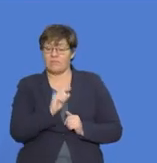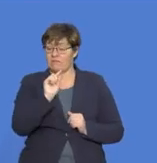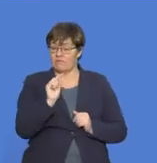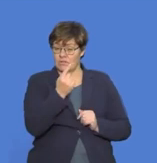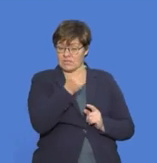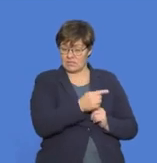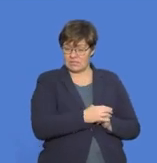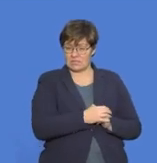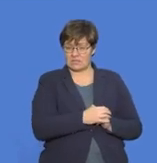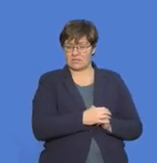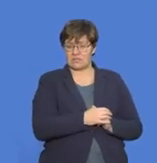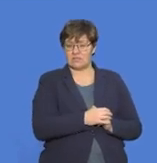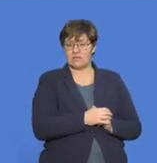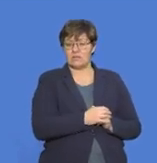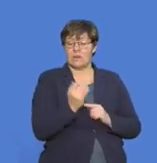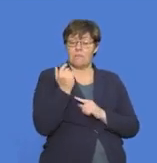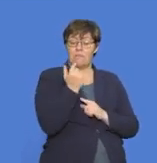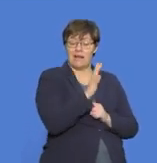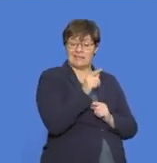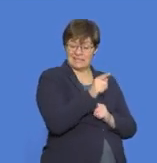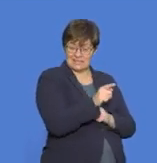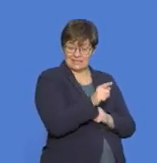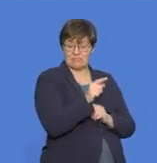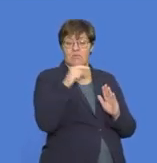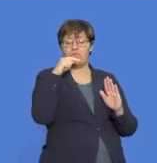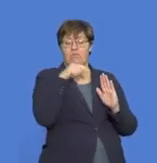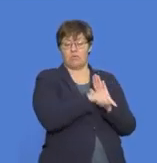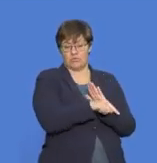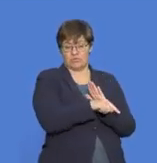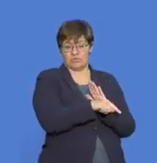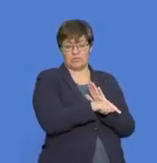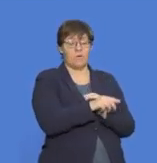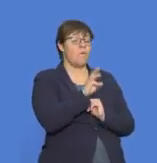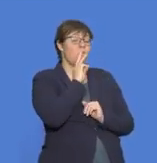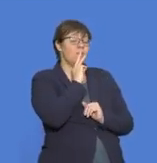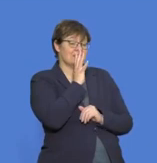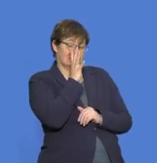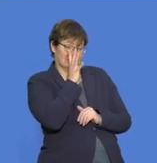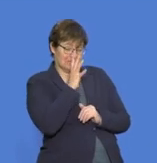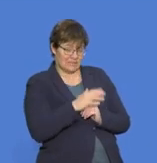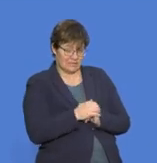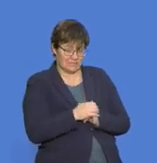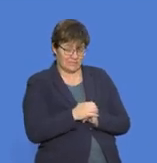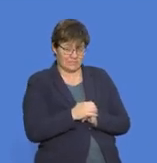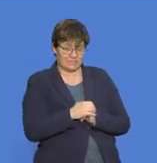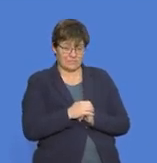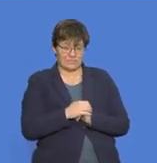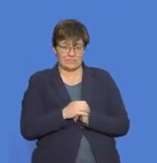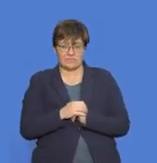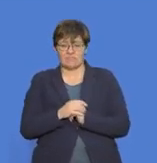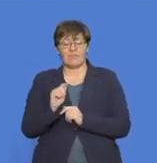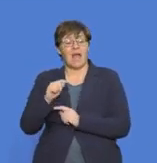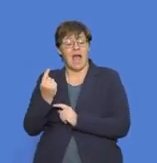all, one plant is losing a lot of water. One